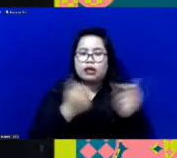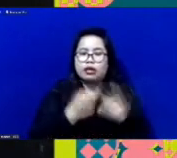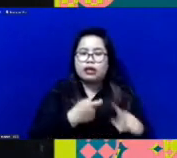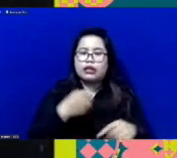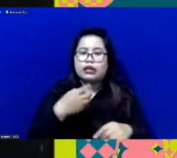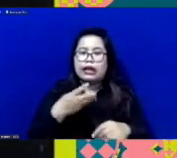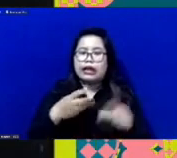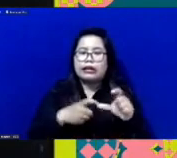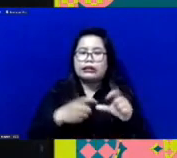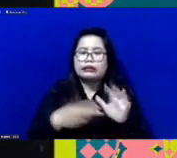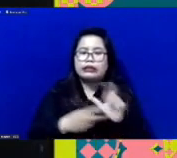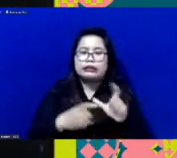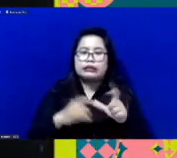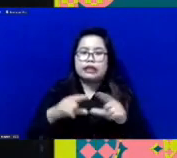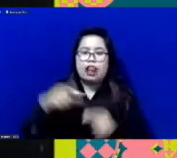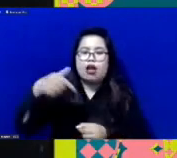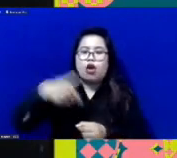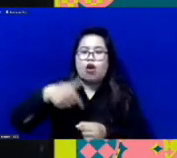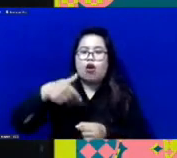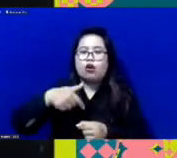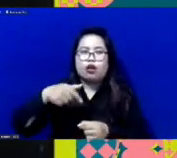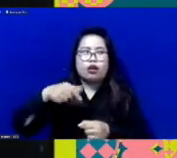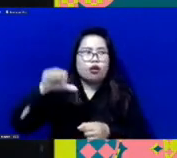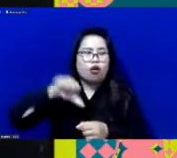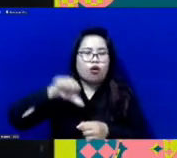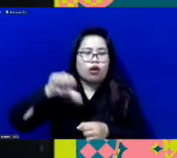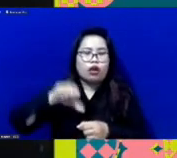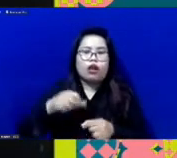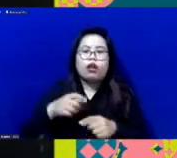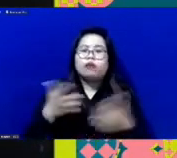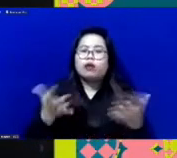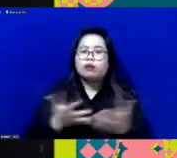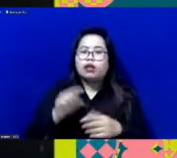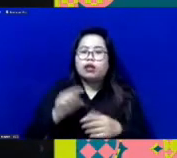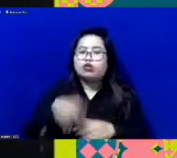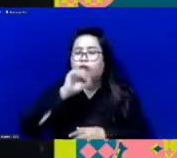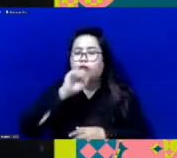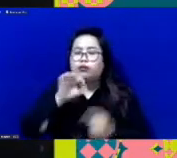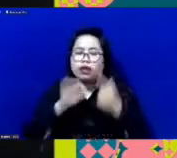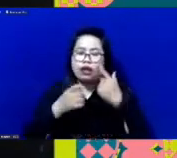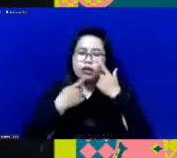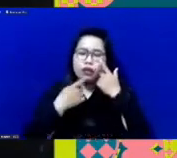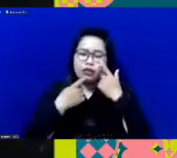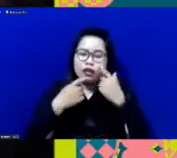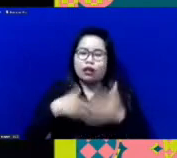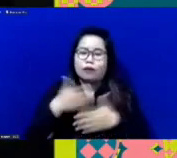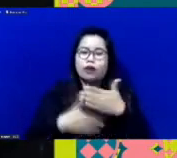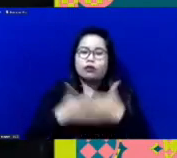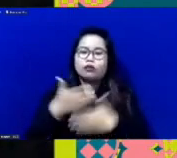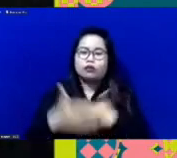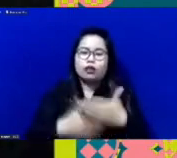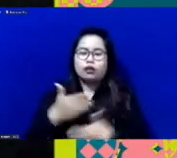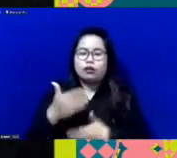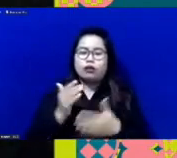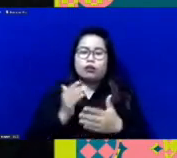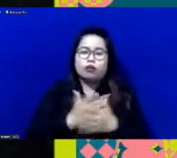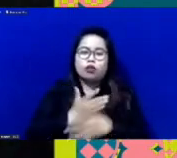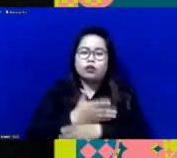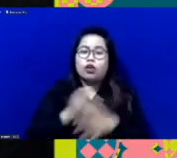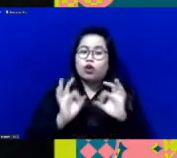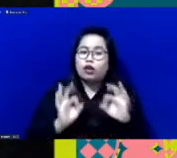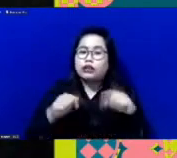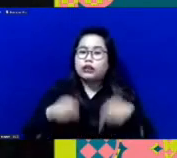where they provide information about their sustainability mining project. And please allow us to thank our partners